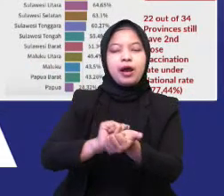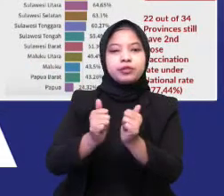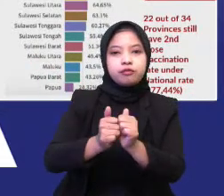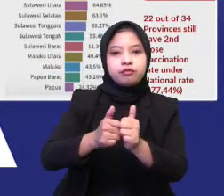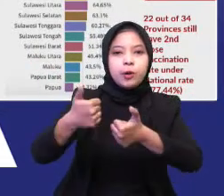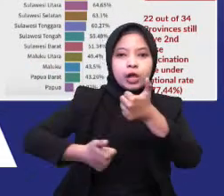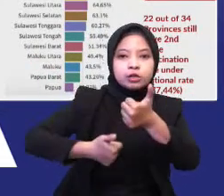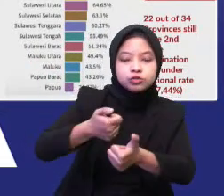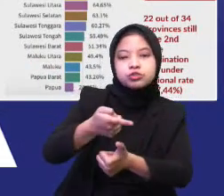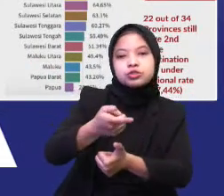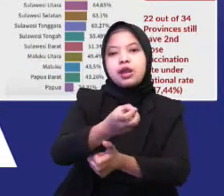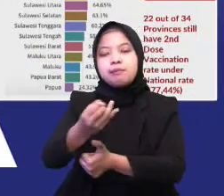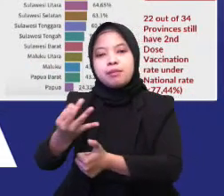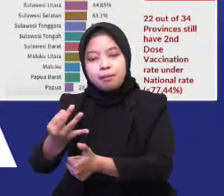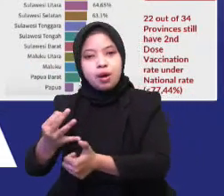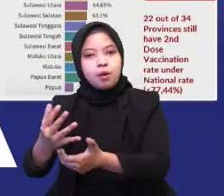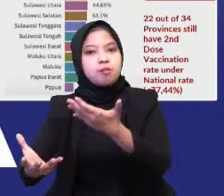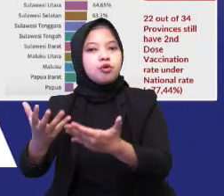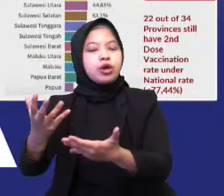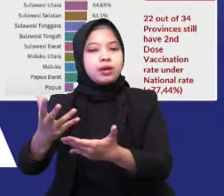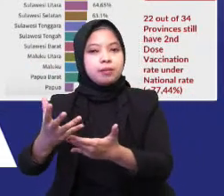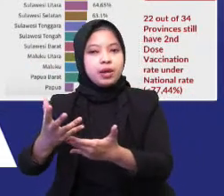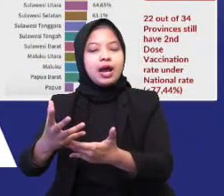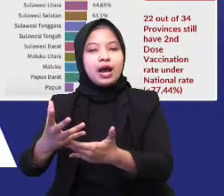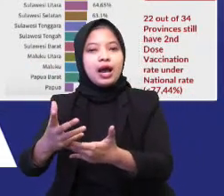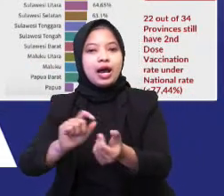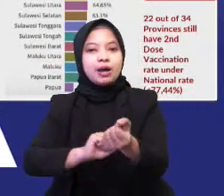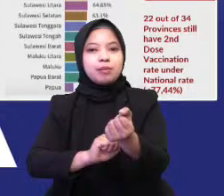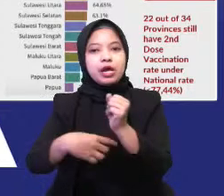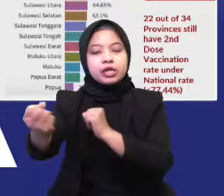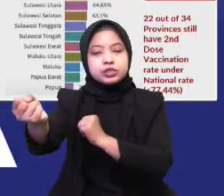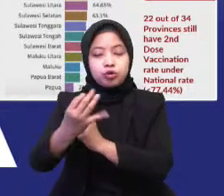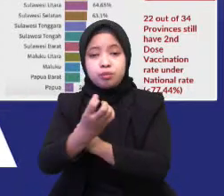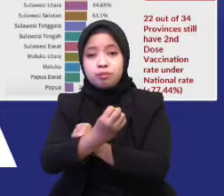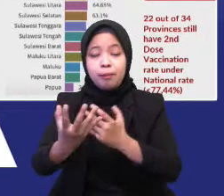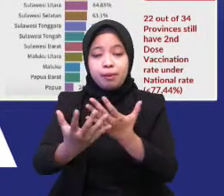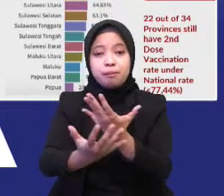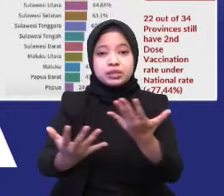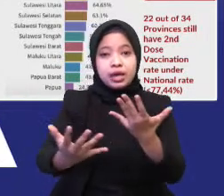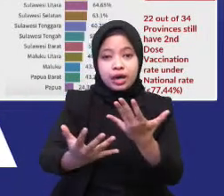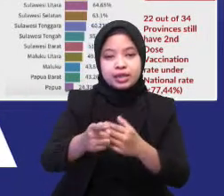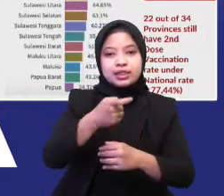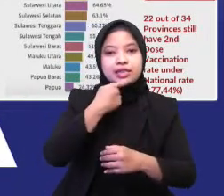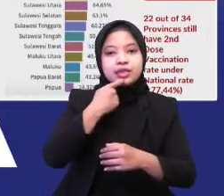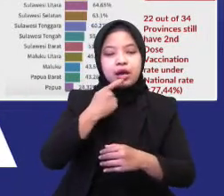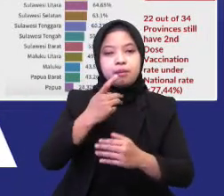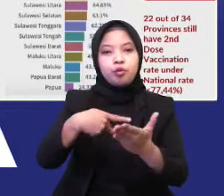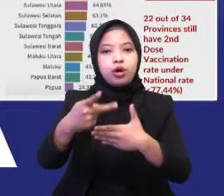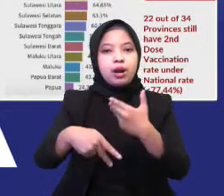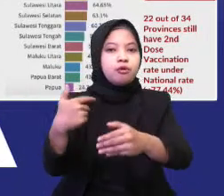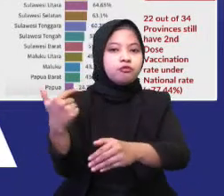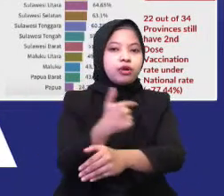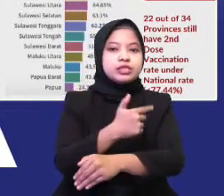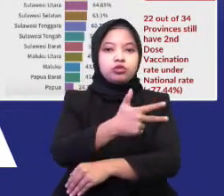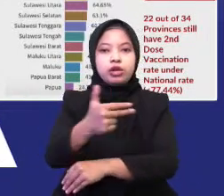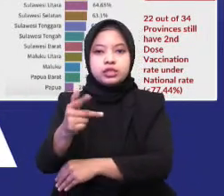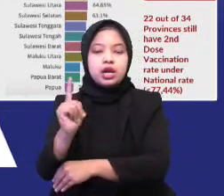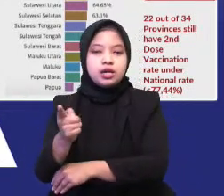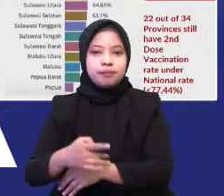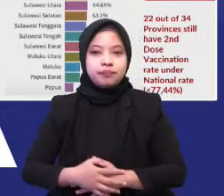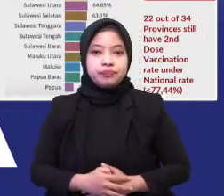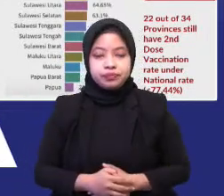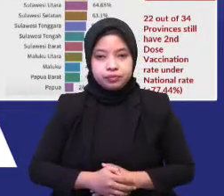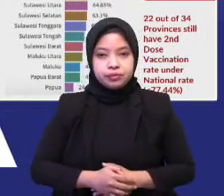the fourth, actively participate in vaccinations program, particularly the booster program.